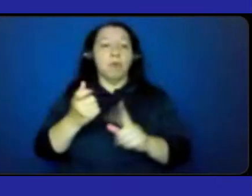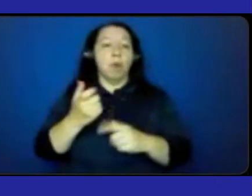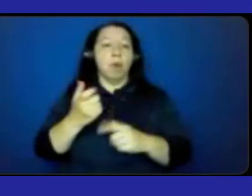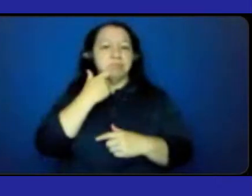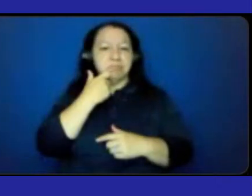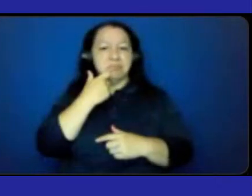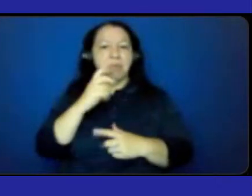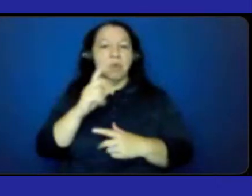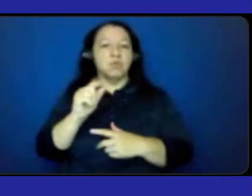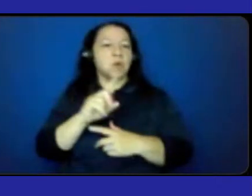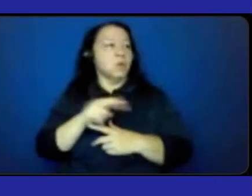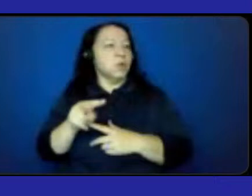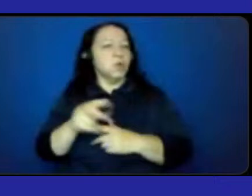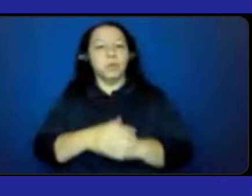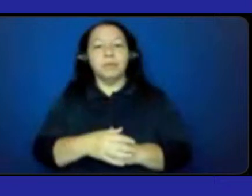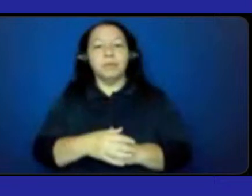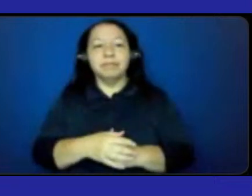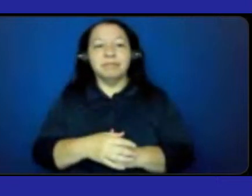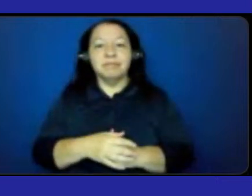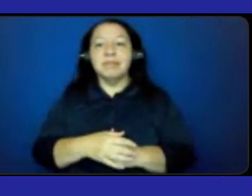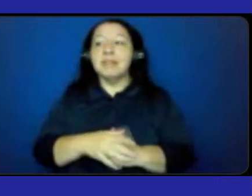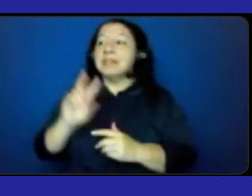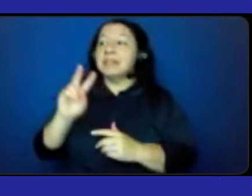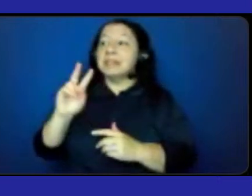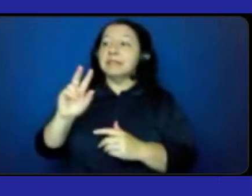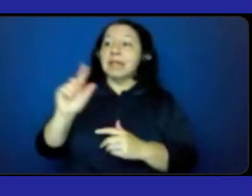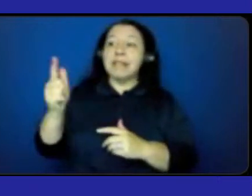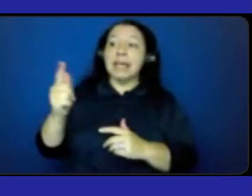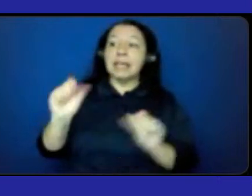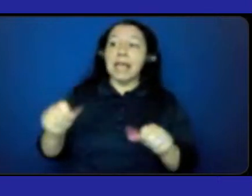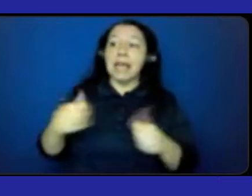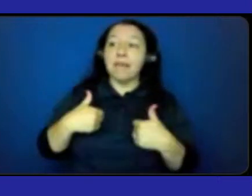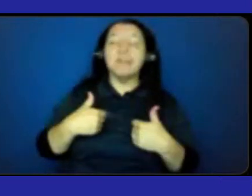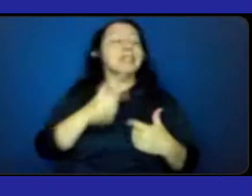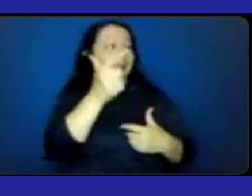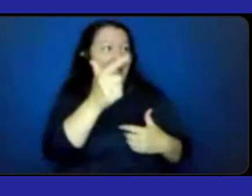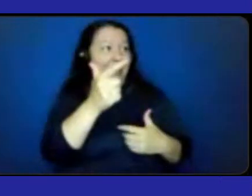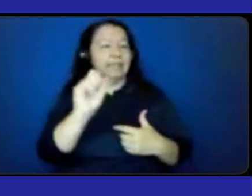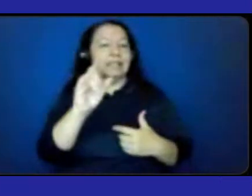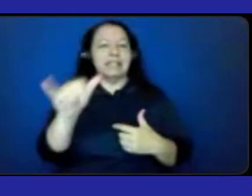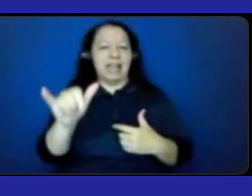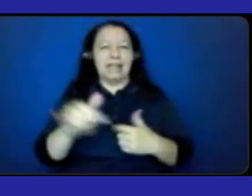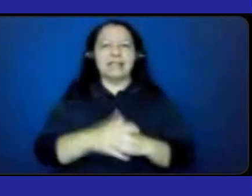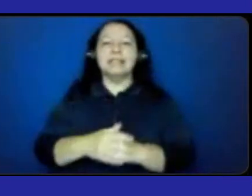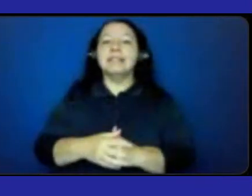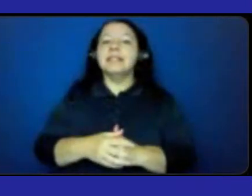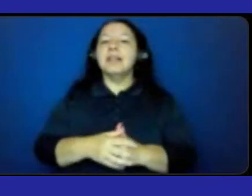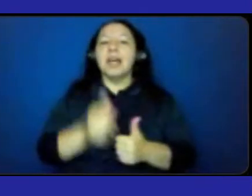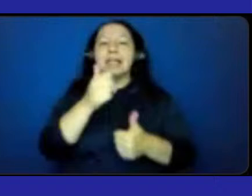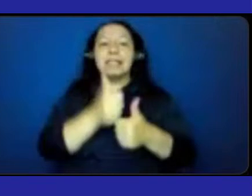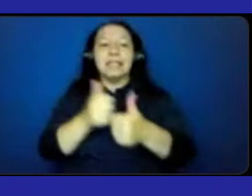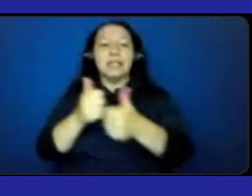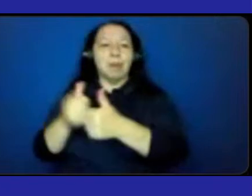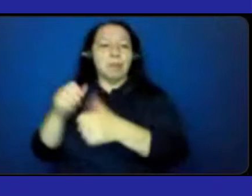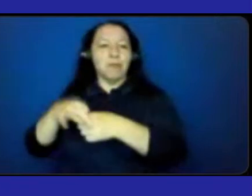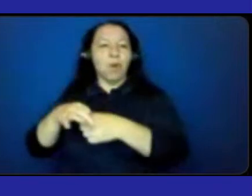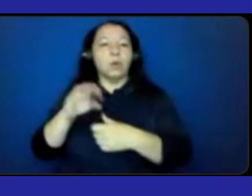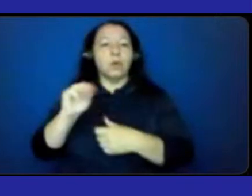that seconded? Second. All right, let me go through each member then. Dr.